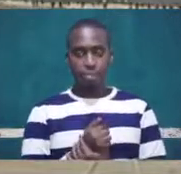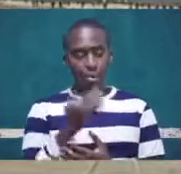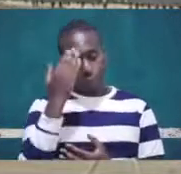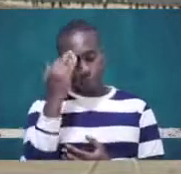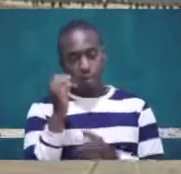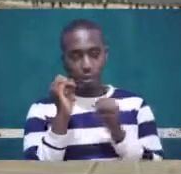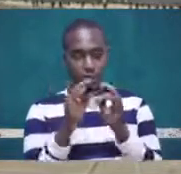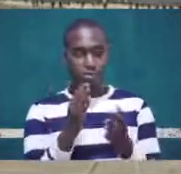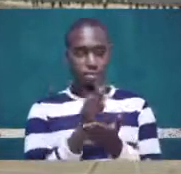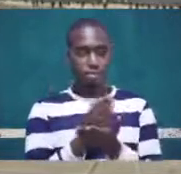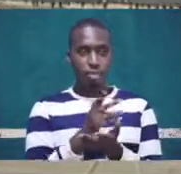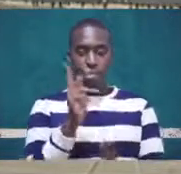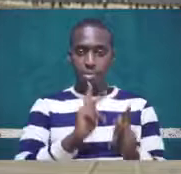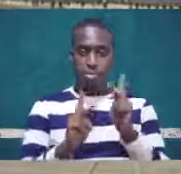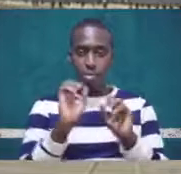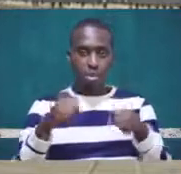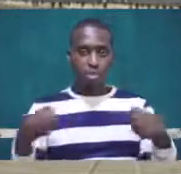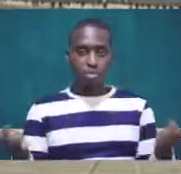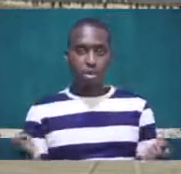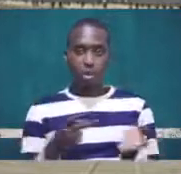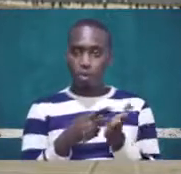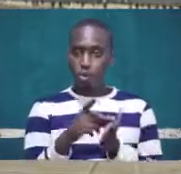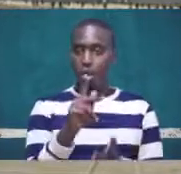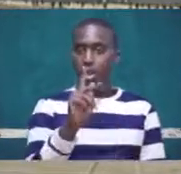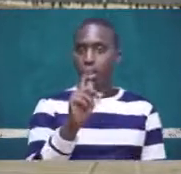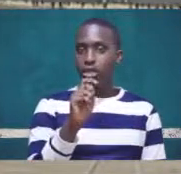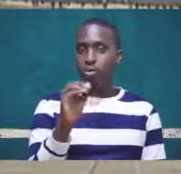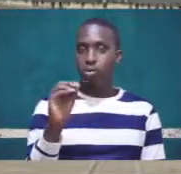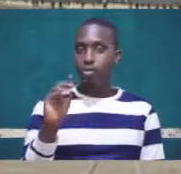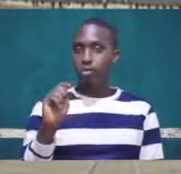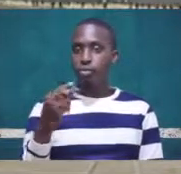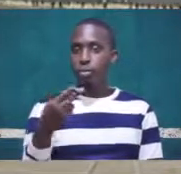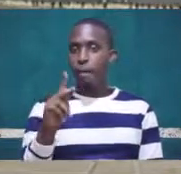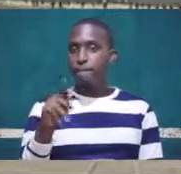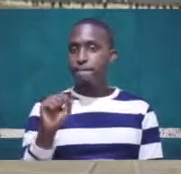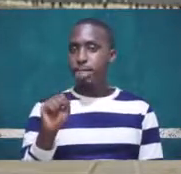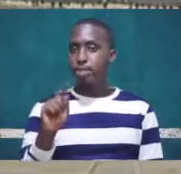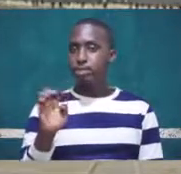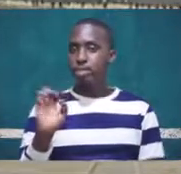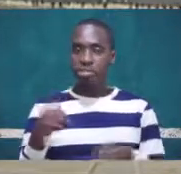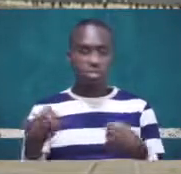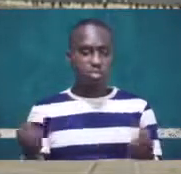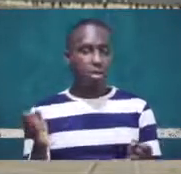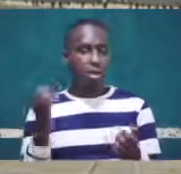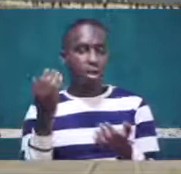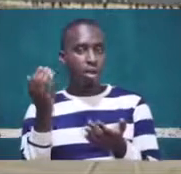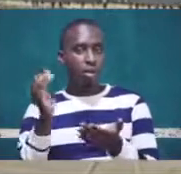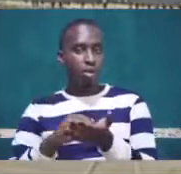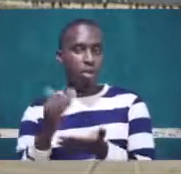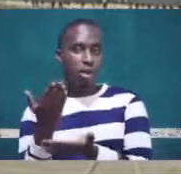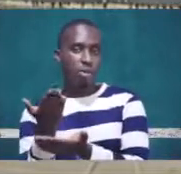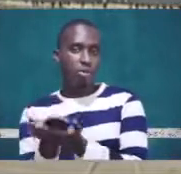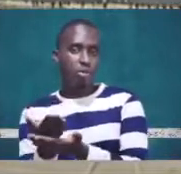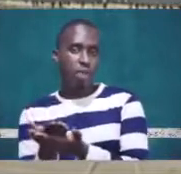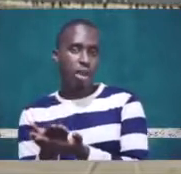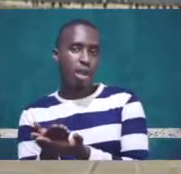Because if people can't afford toothpaste, then it means they will not demand or they will not buy, or